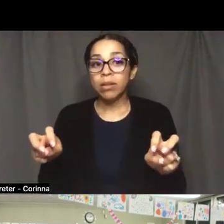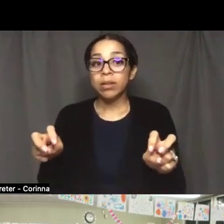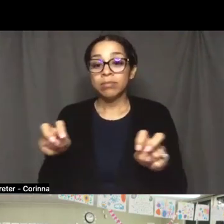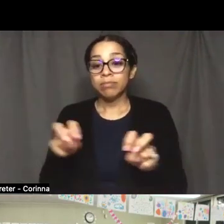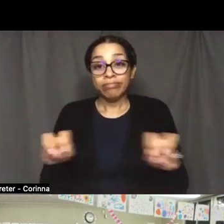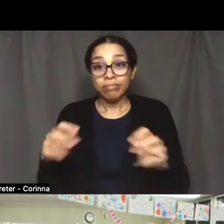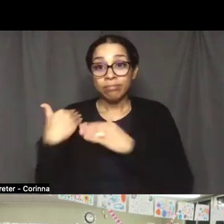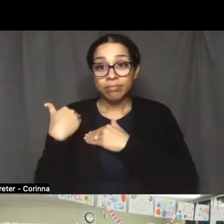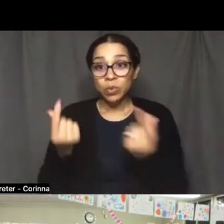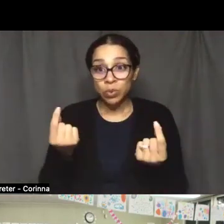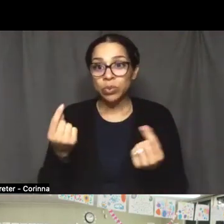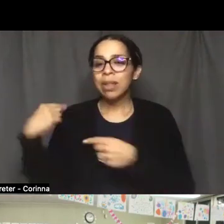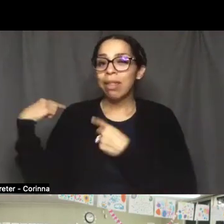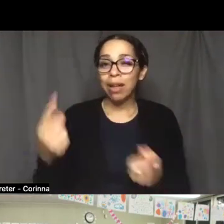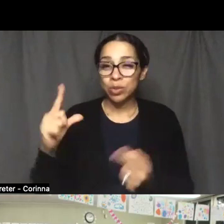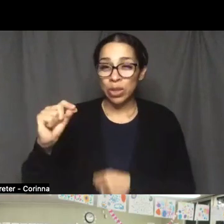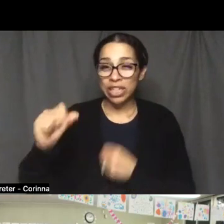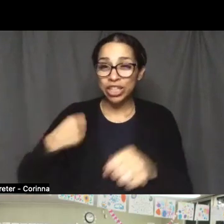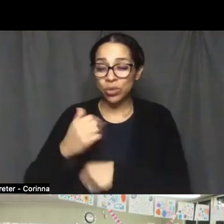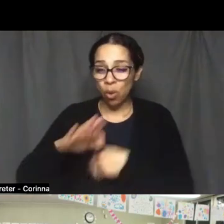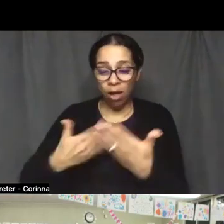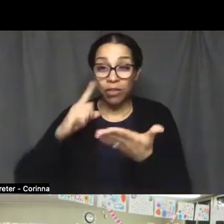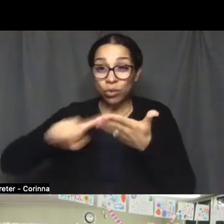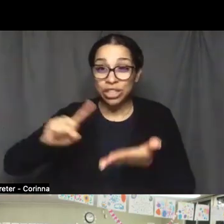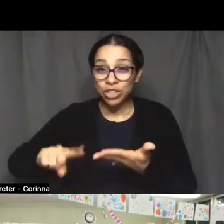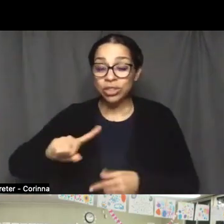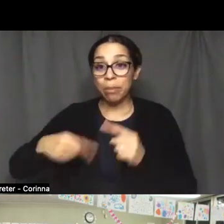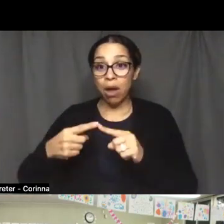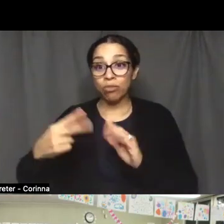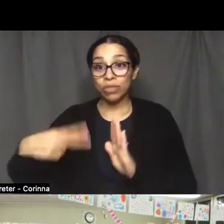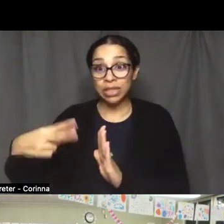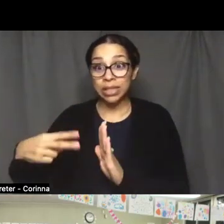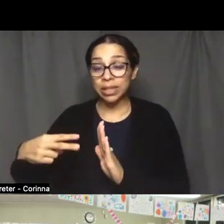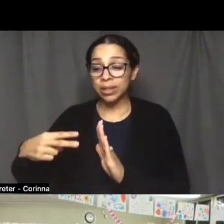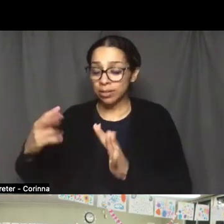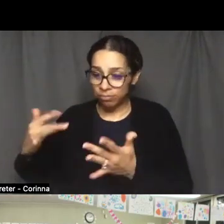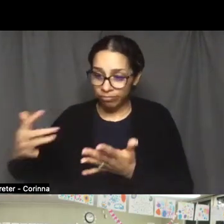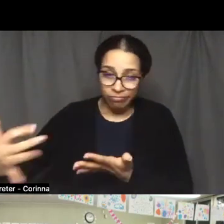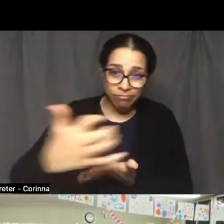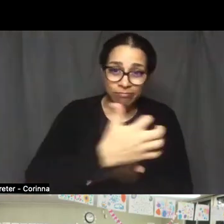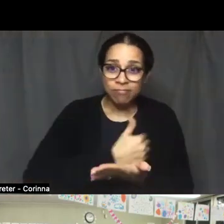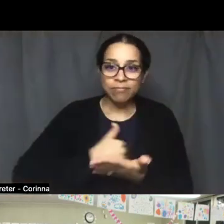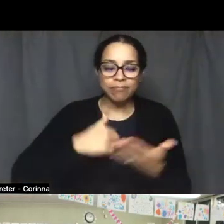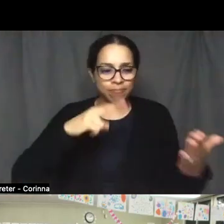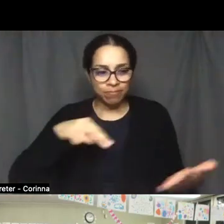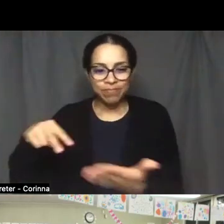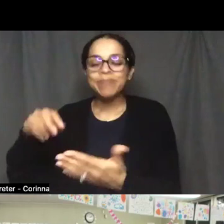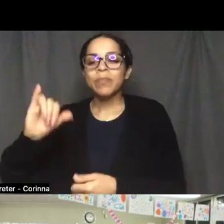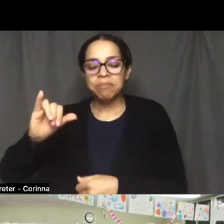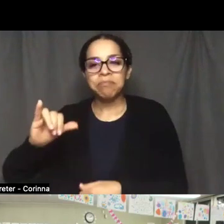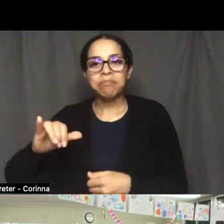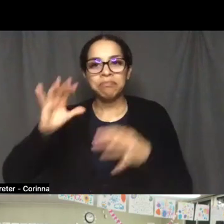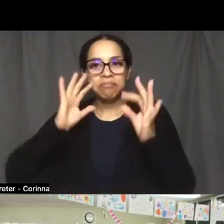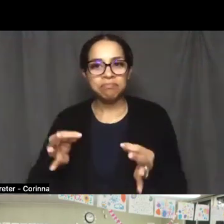20 years on reading. And what they drew from that was there are 5 main parts of